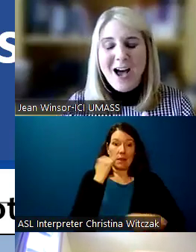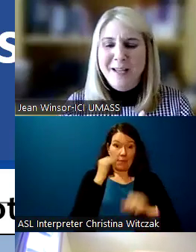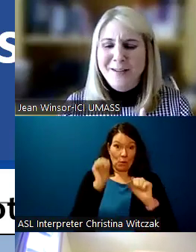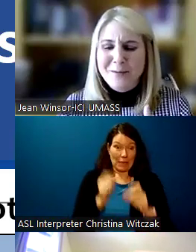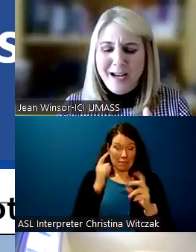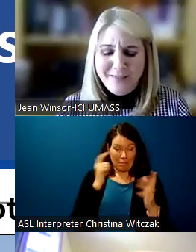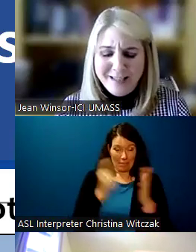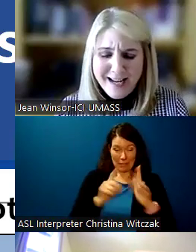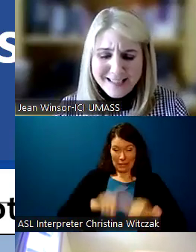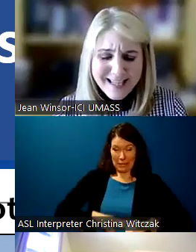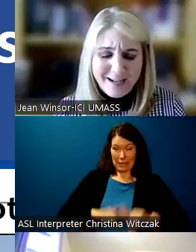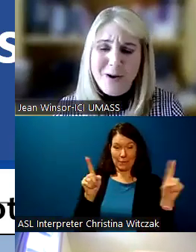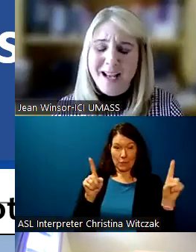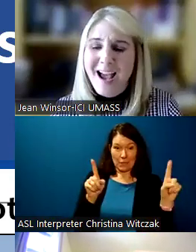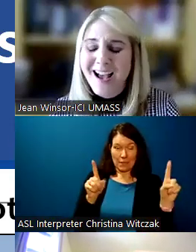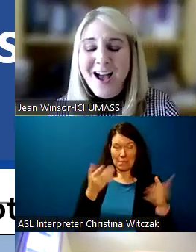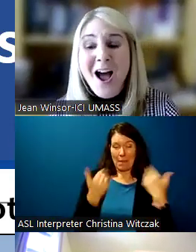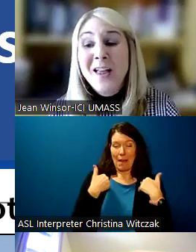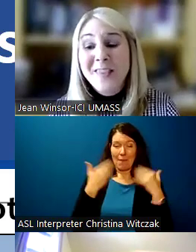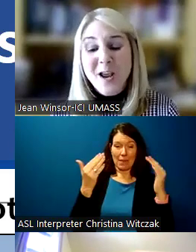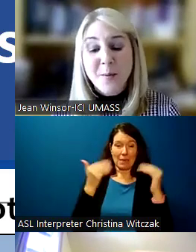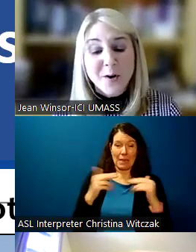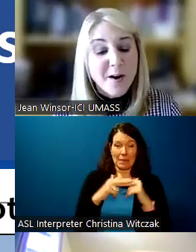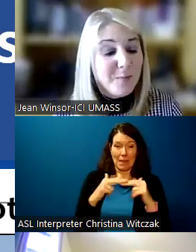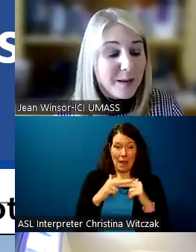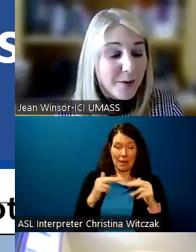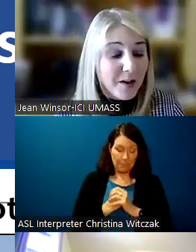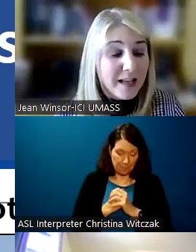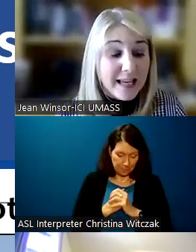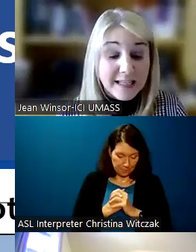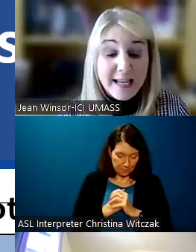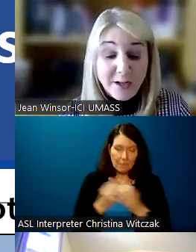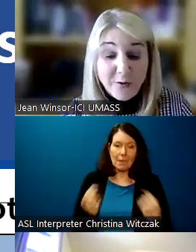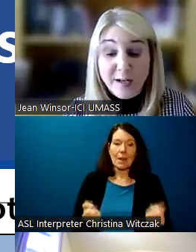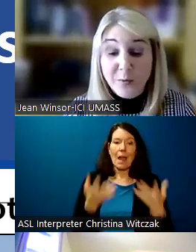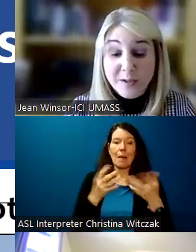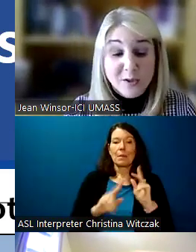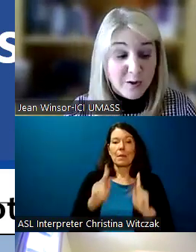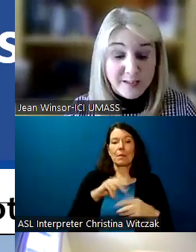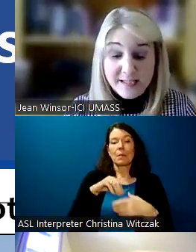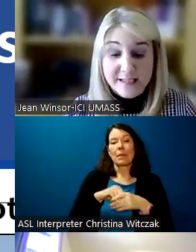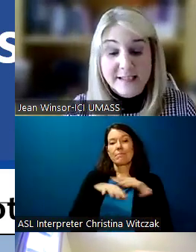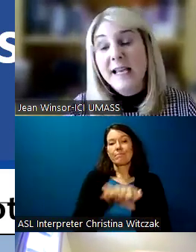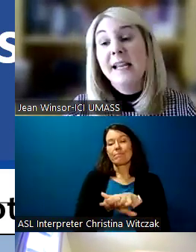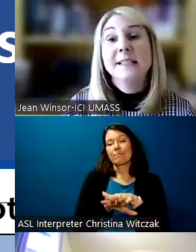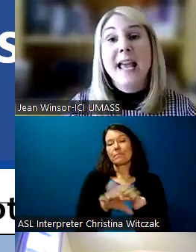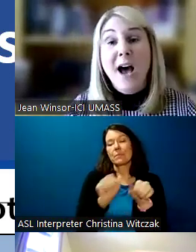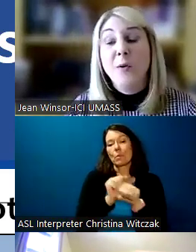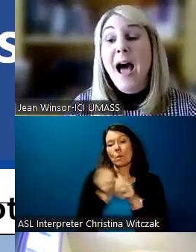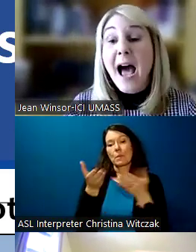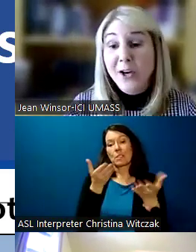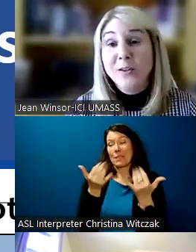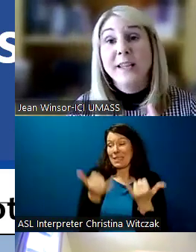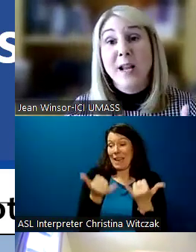differently, I think we might have it in the next slide, but the number of people in integrated employment services is